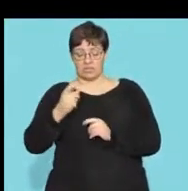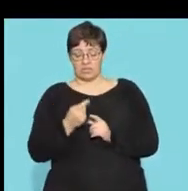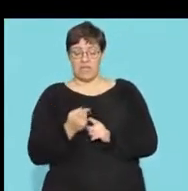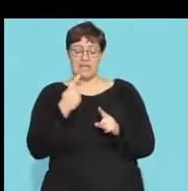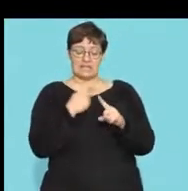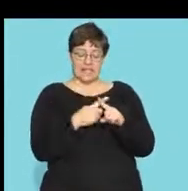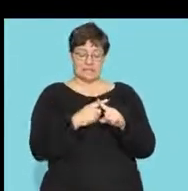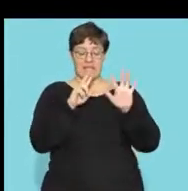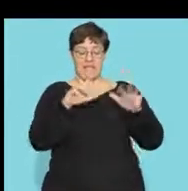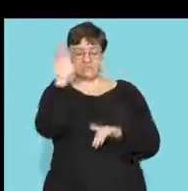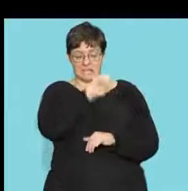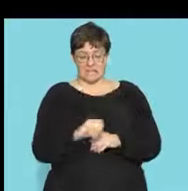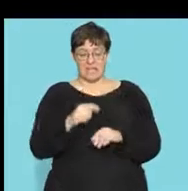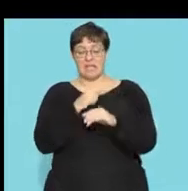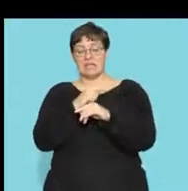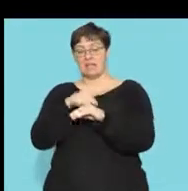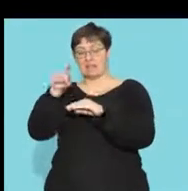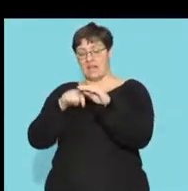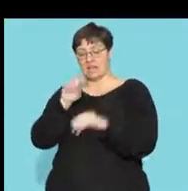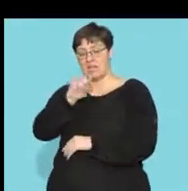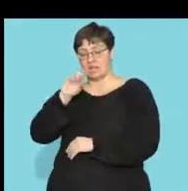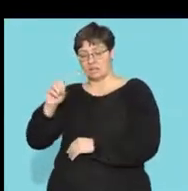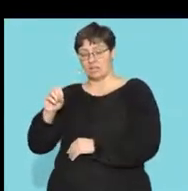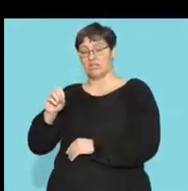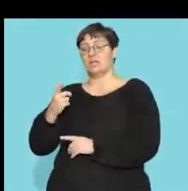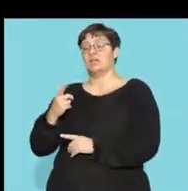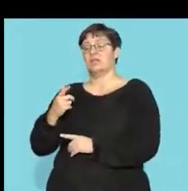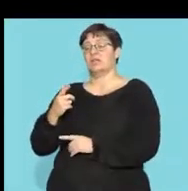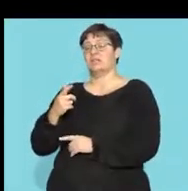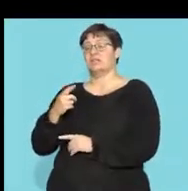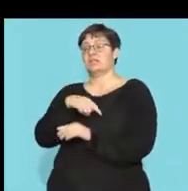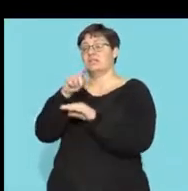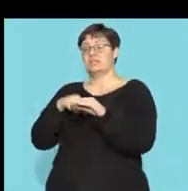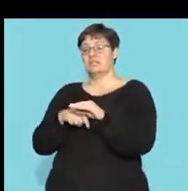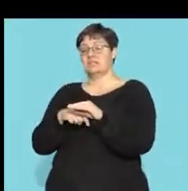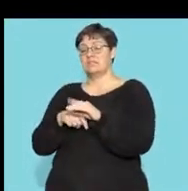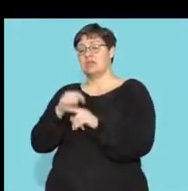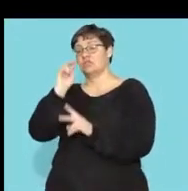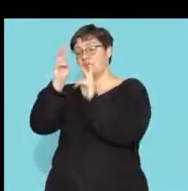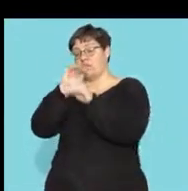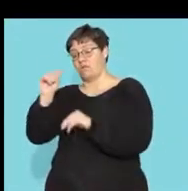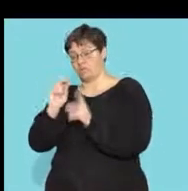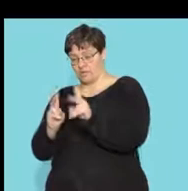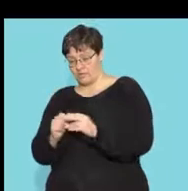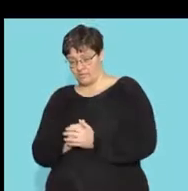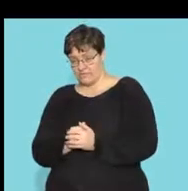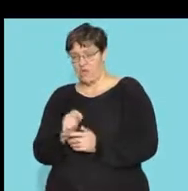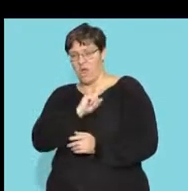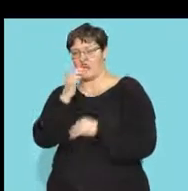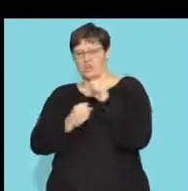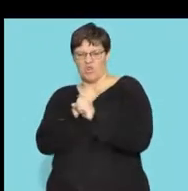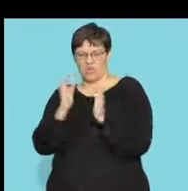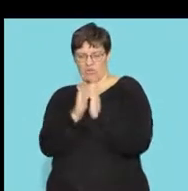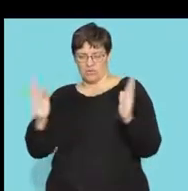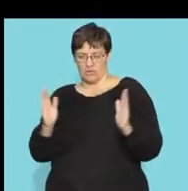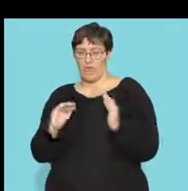the 8 divided by 100 times 12 divided by 12. That's for the whole year. The interest earned on the new investment will